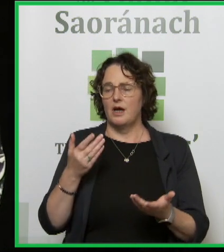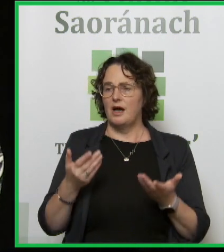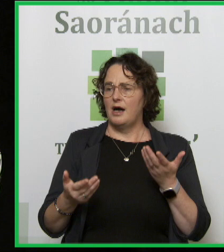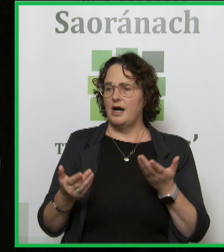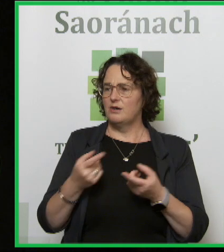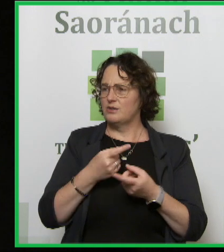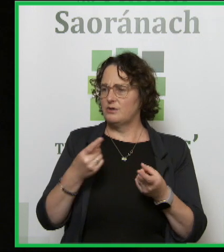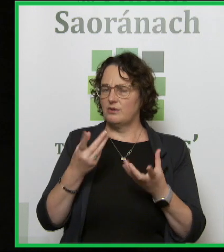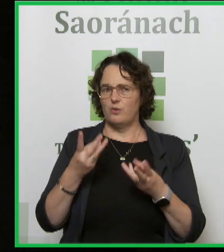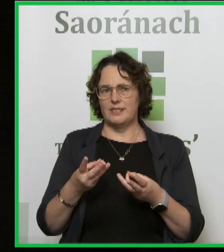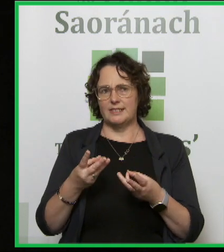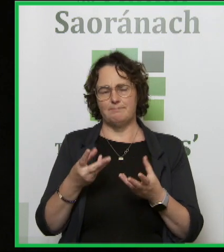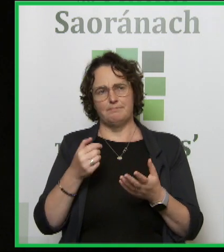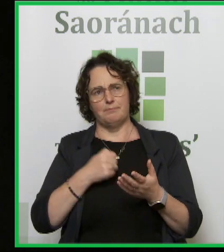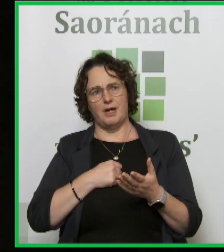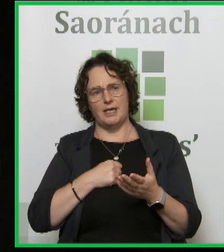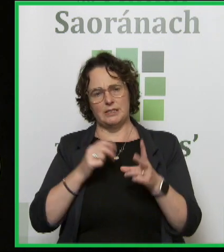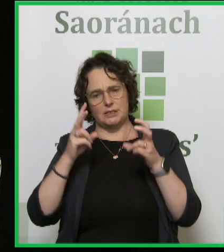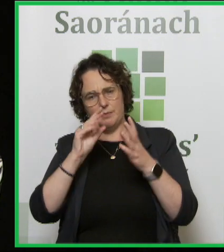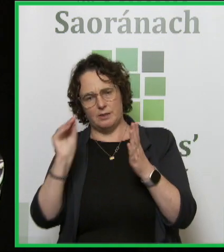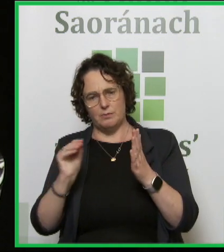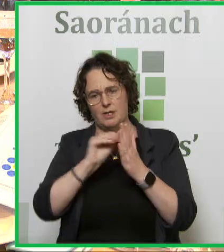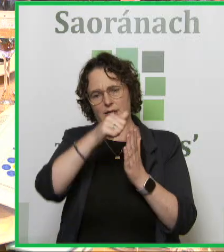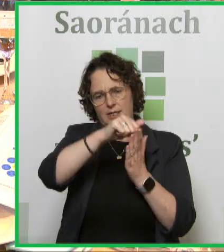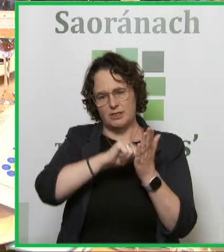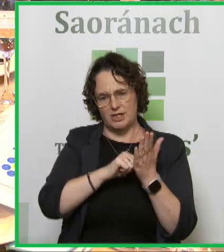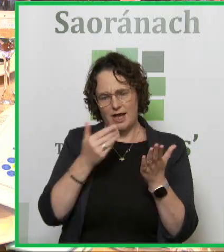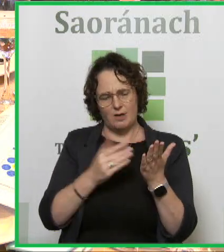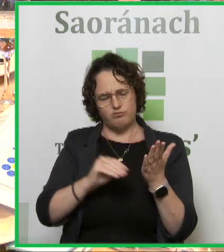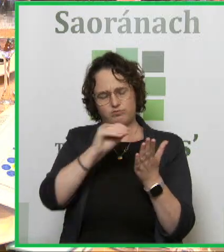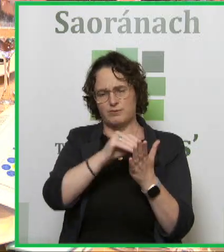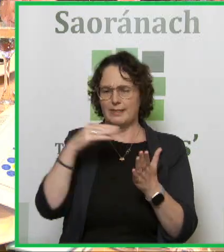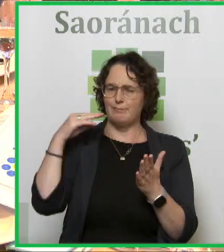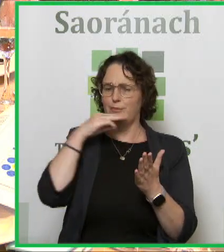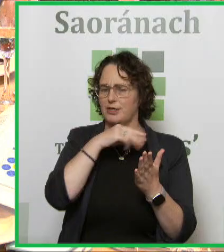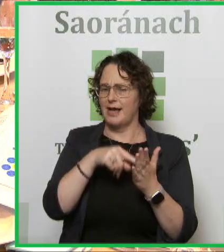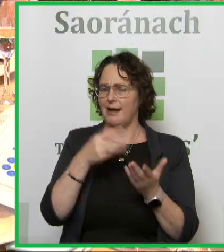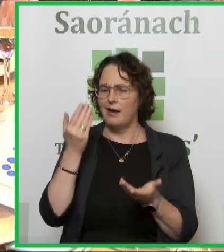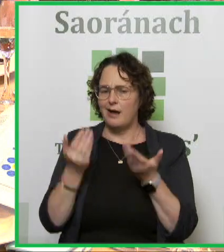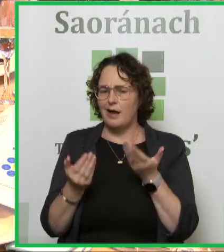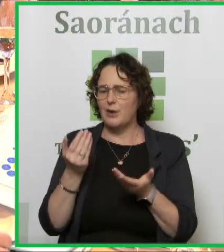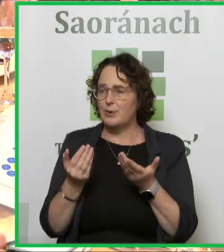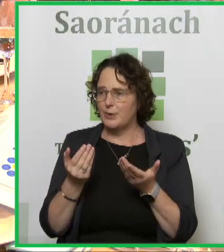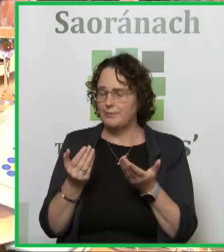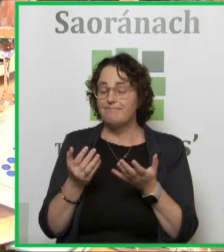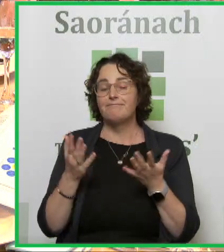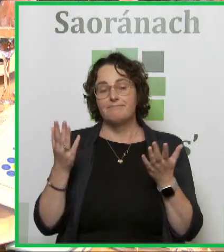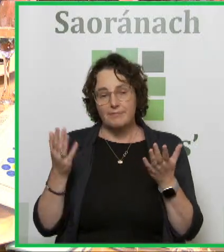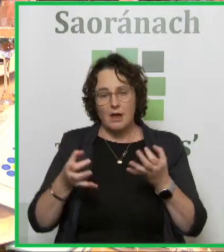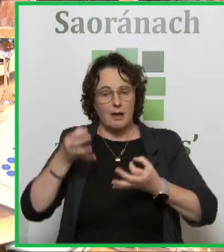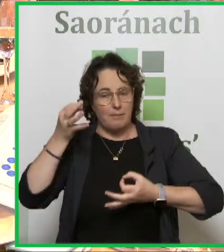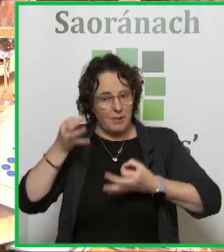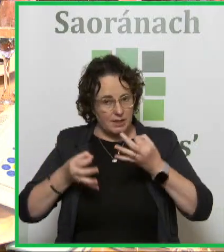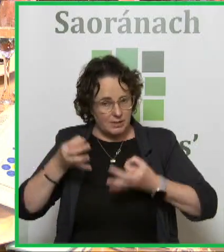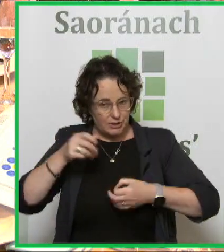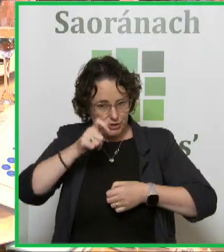an agenda? How does it become important? And again, can I say politicians are probably the closest people